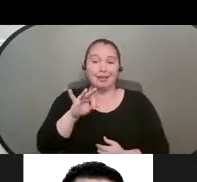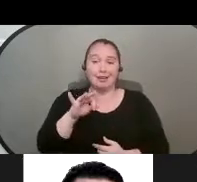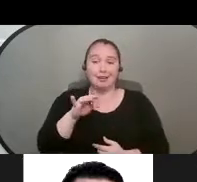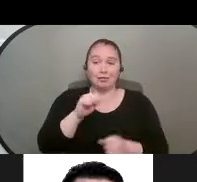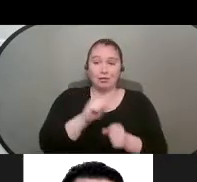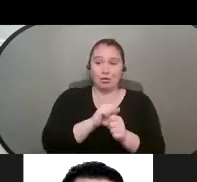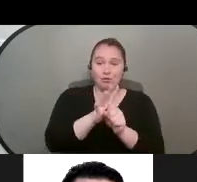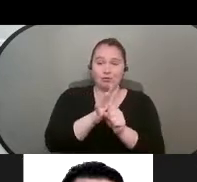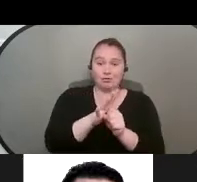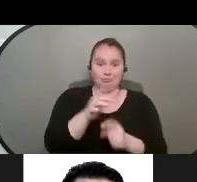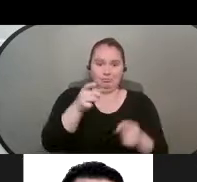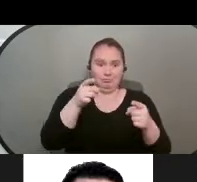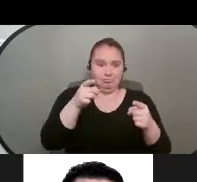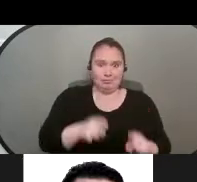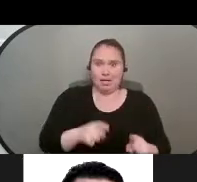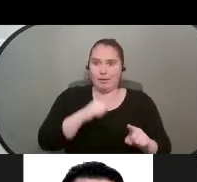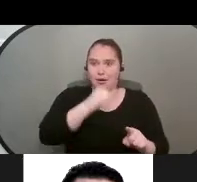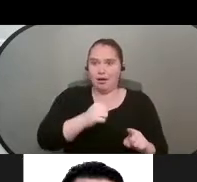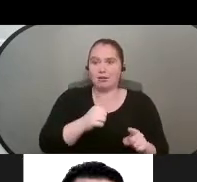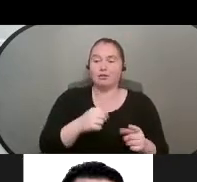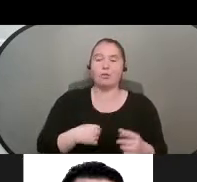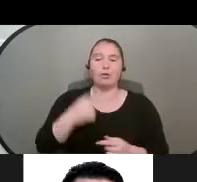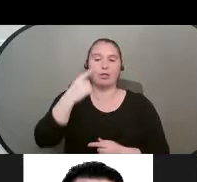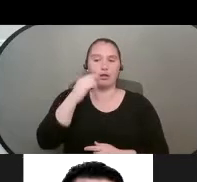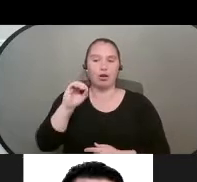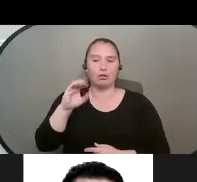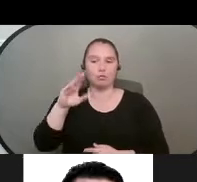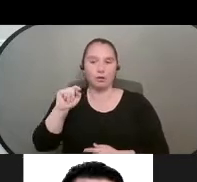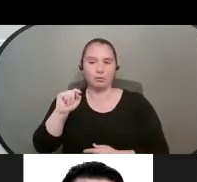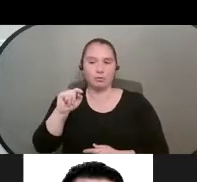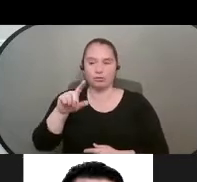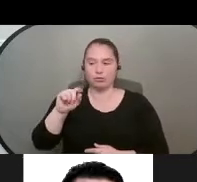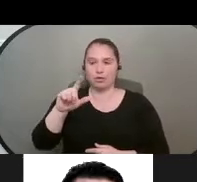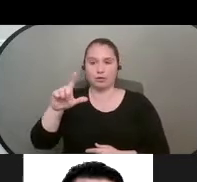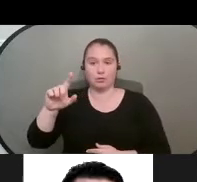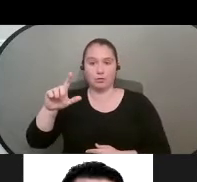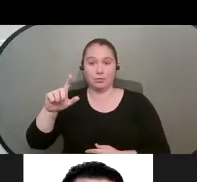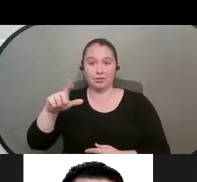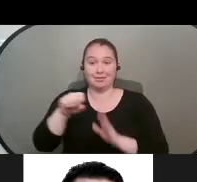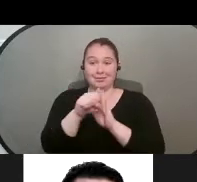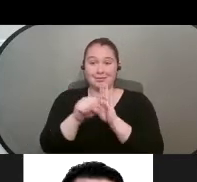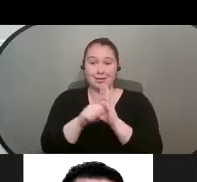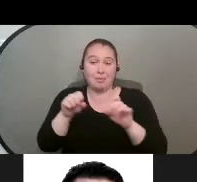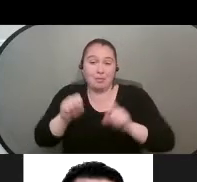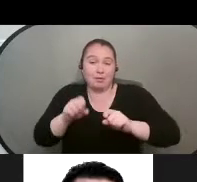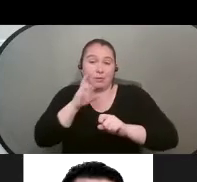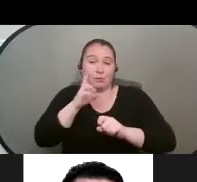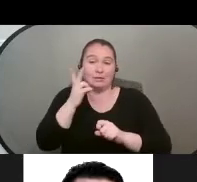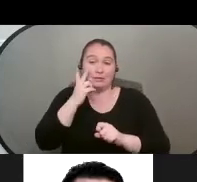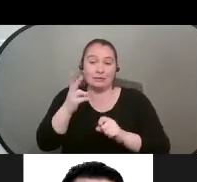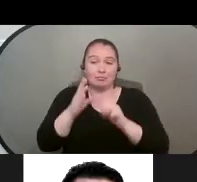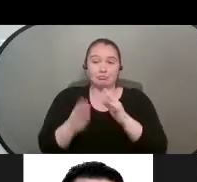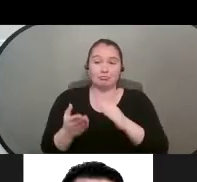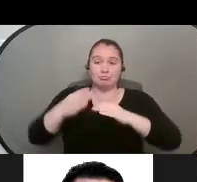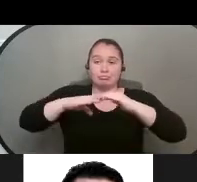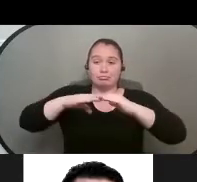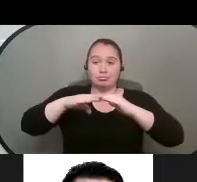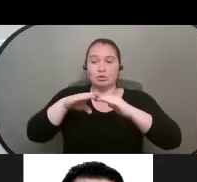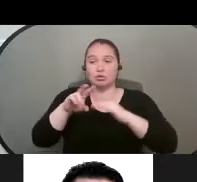we are forecasting that October of 2021, the state is likely to see growth of about 200